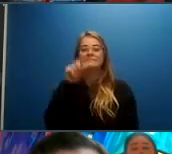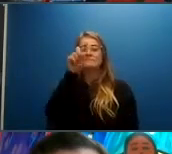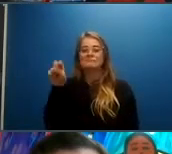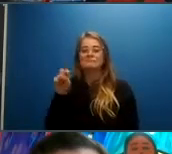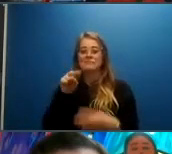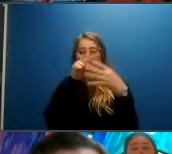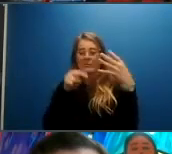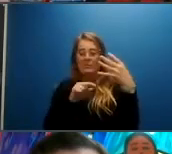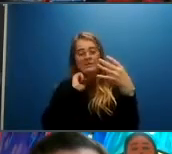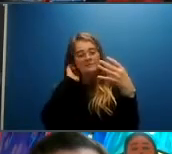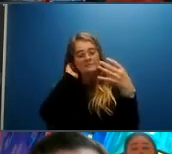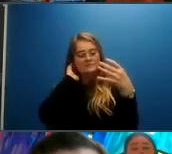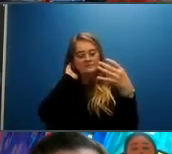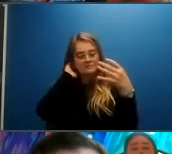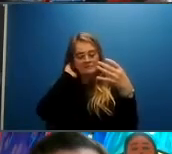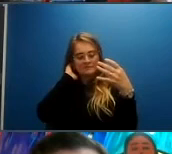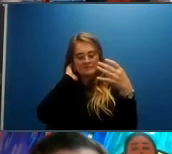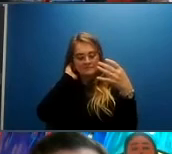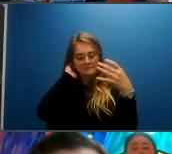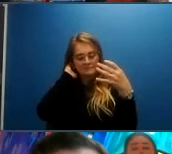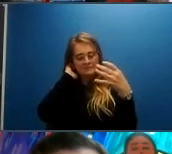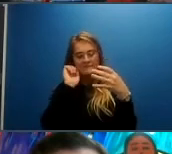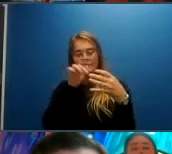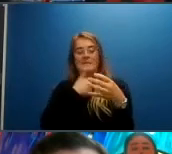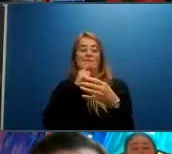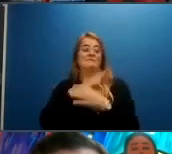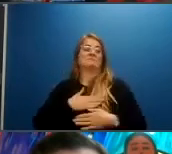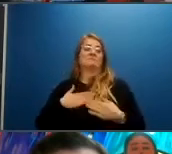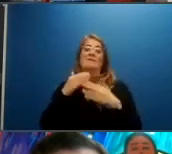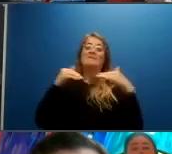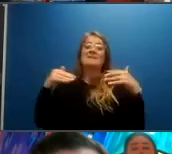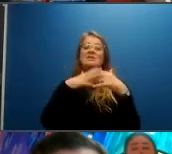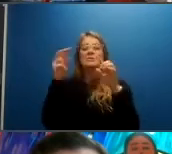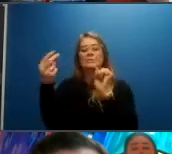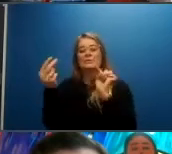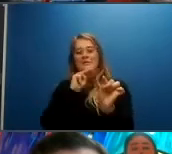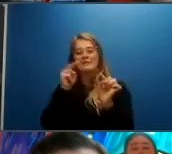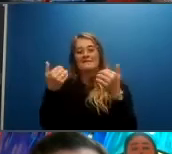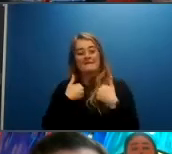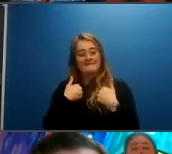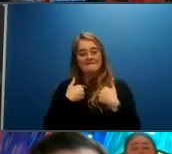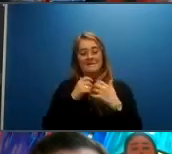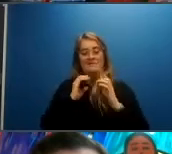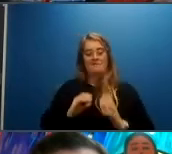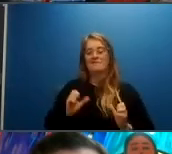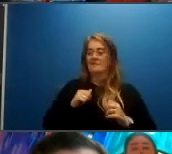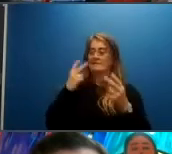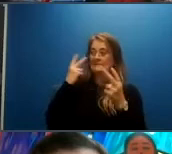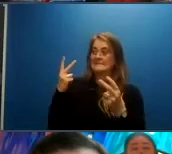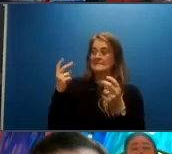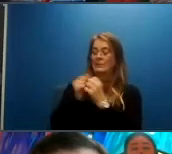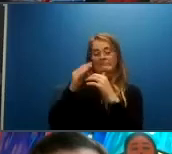we're able to put an Indigenous lens to it, and we're able to offer that for our clients. And it's been my